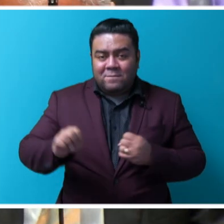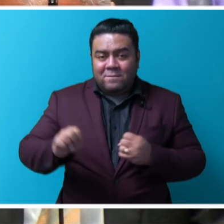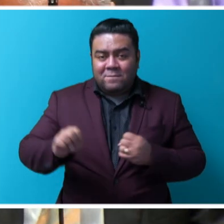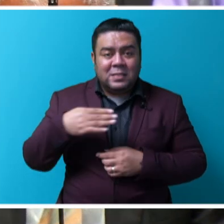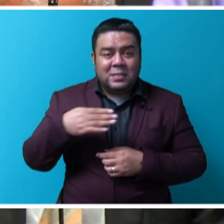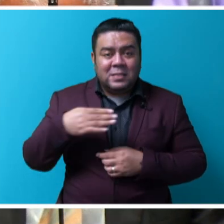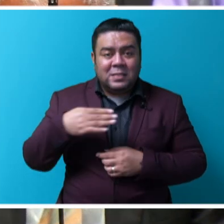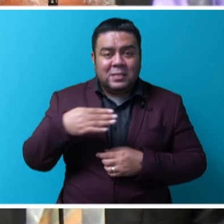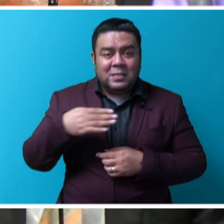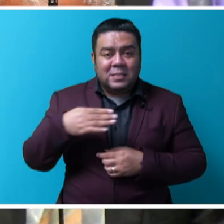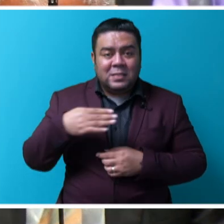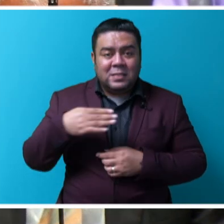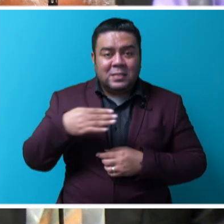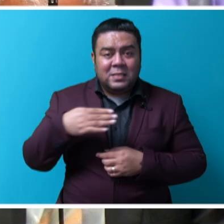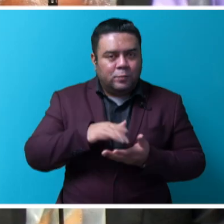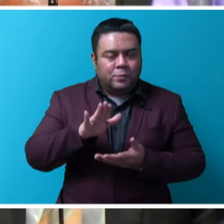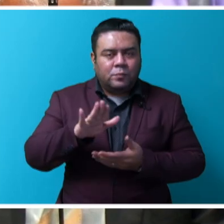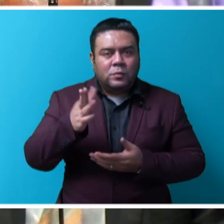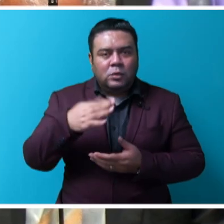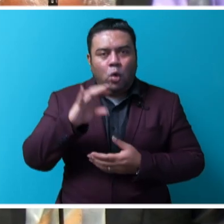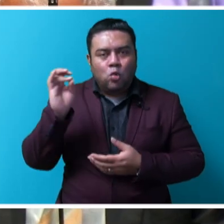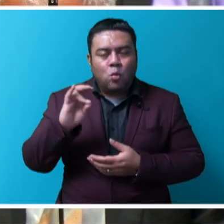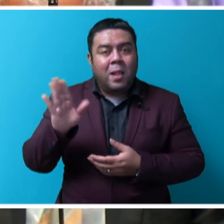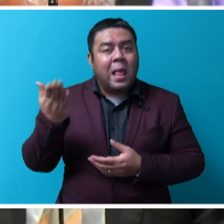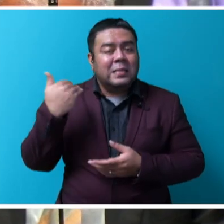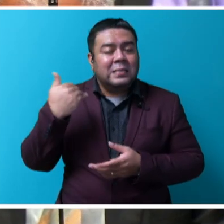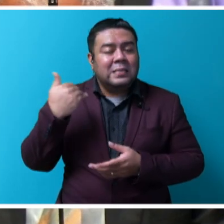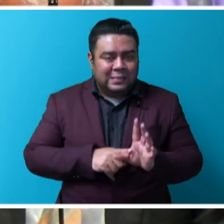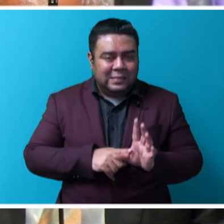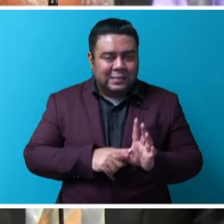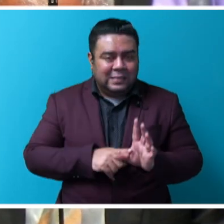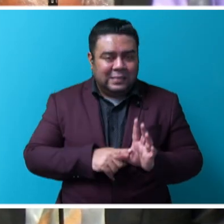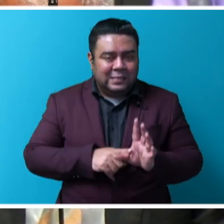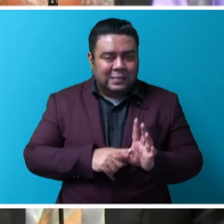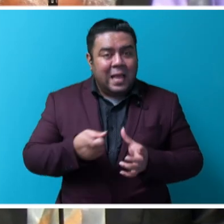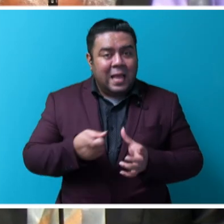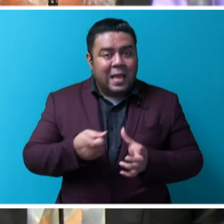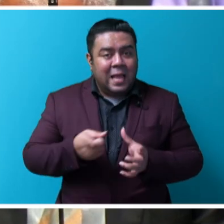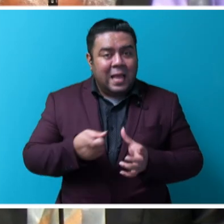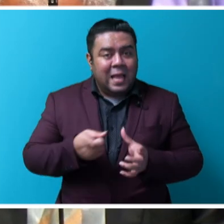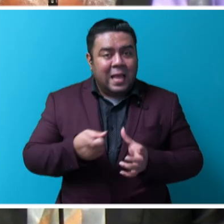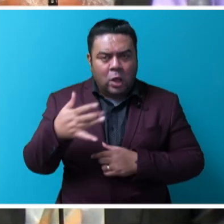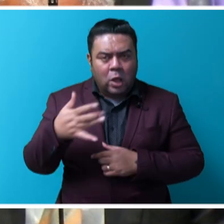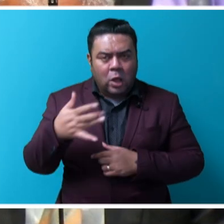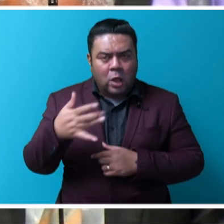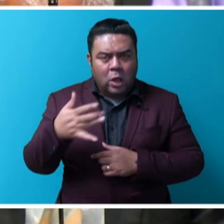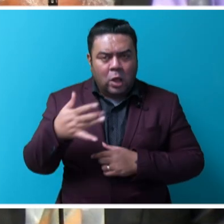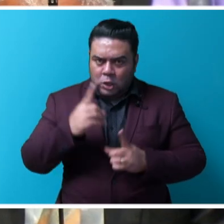monitoring and enforcement functions. Some of the major increases include